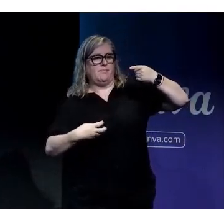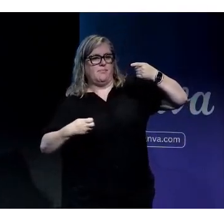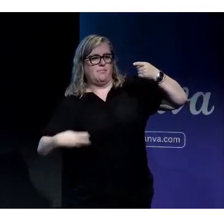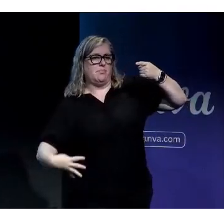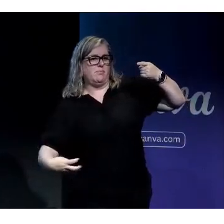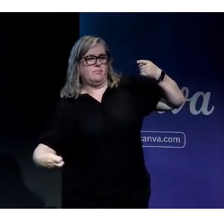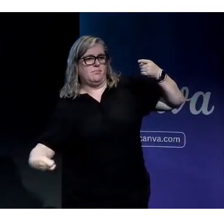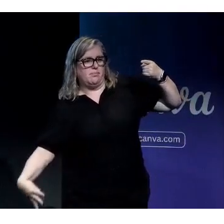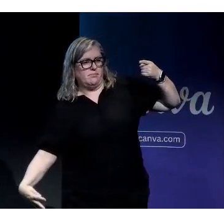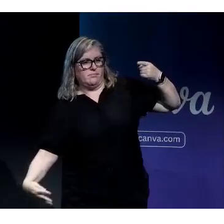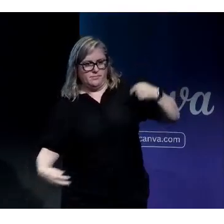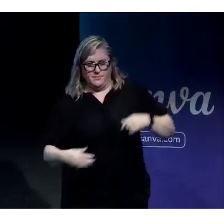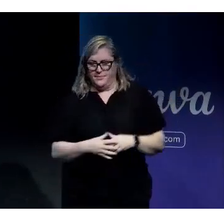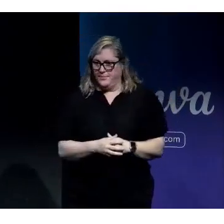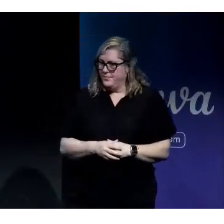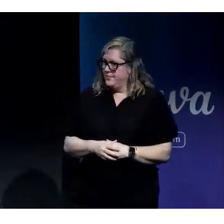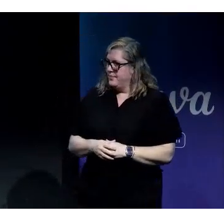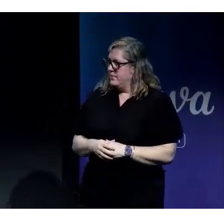app.